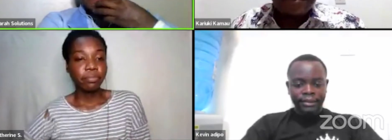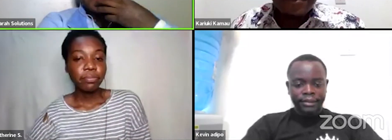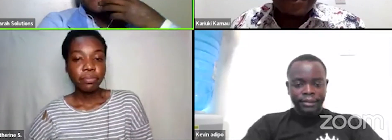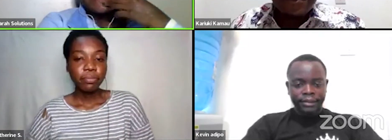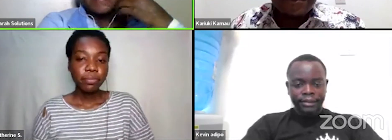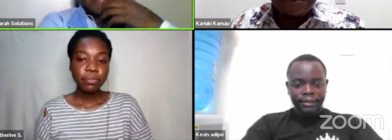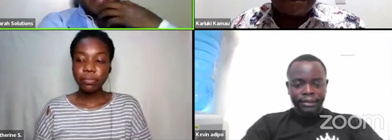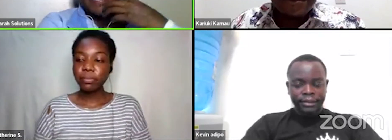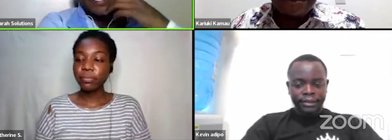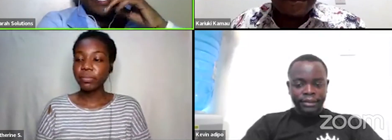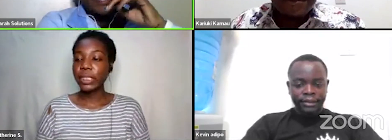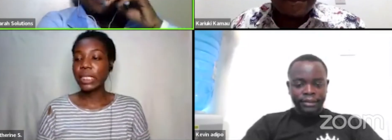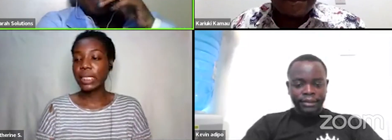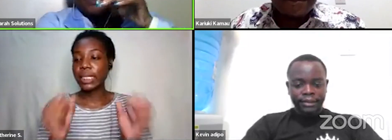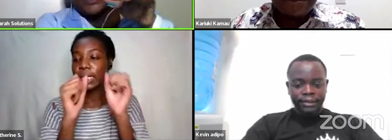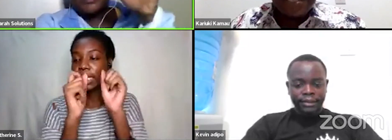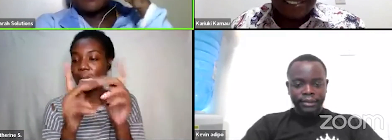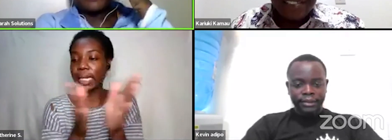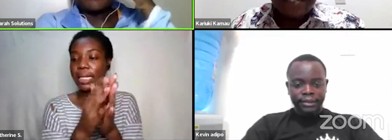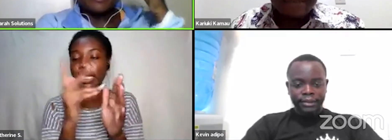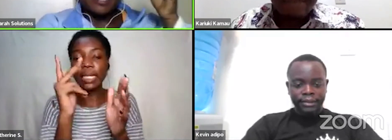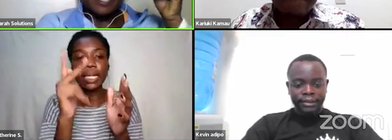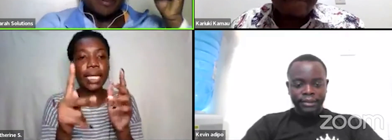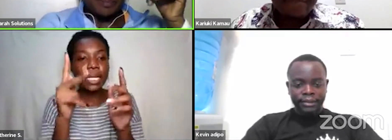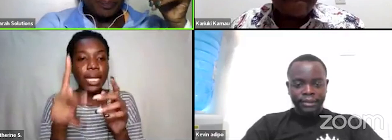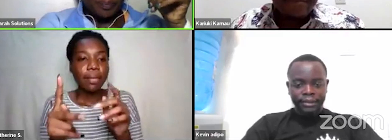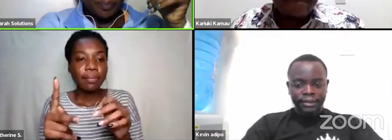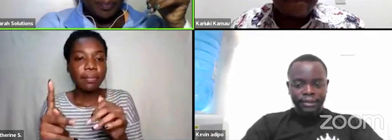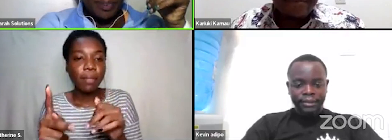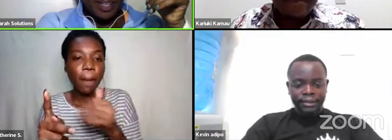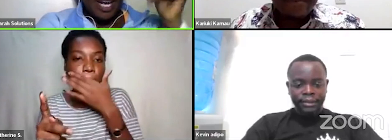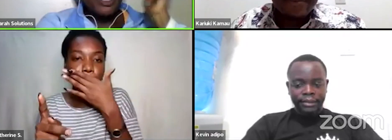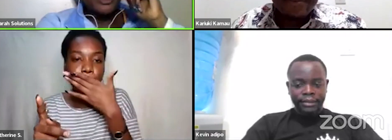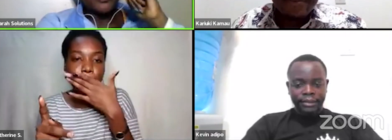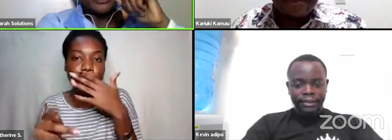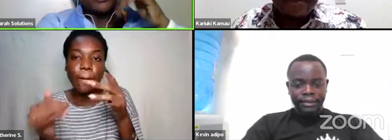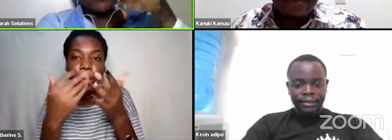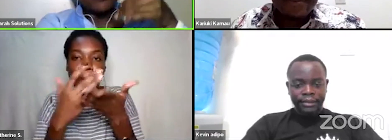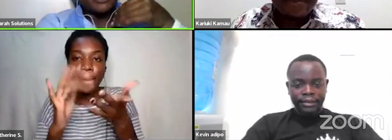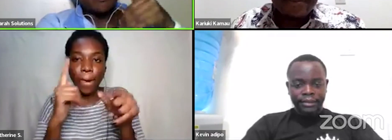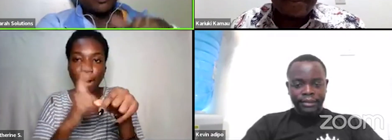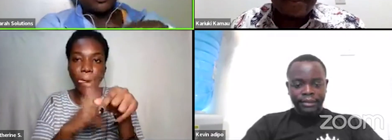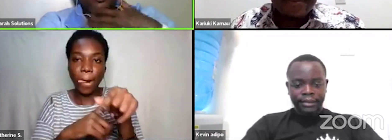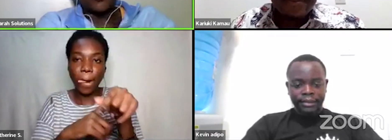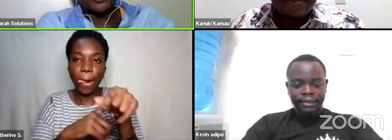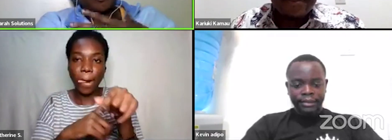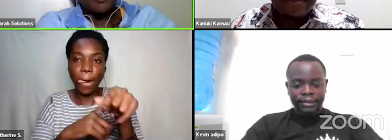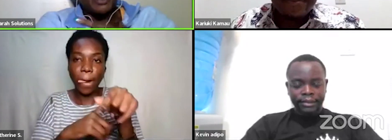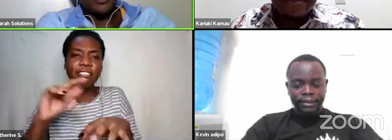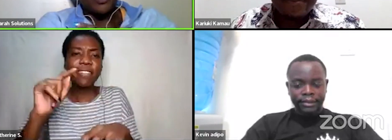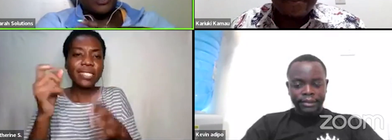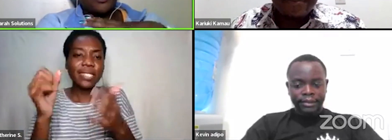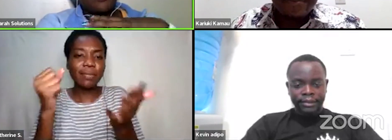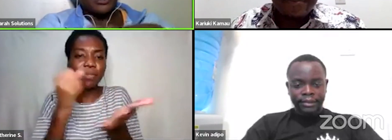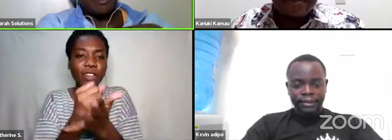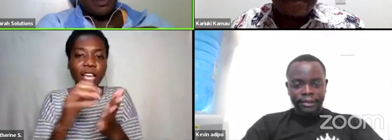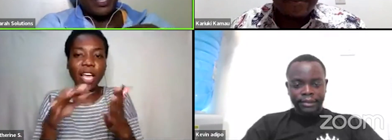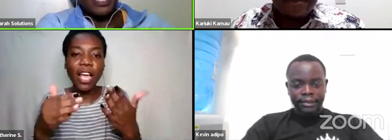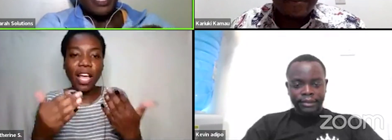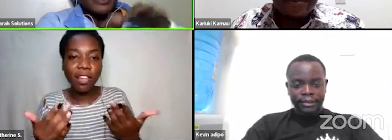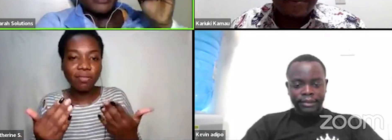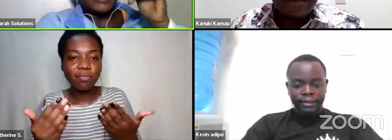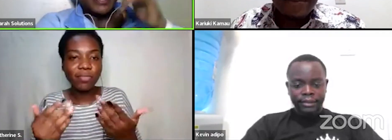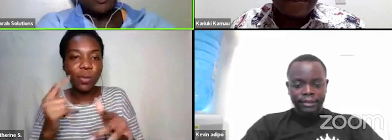Okay, and KK, you know, yes. Sometimes, how did you get your first employee, or what prompted you to get your